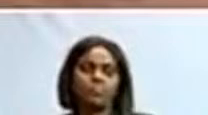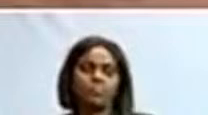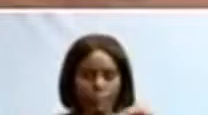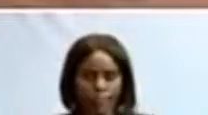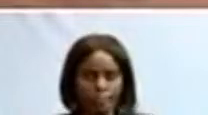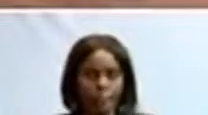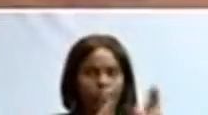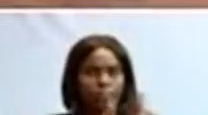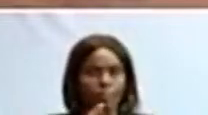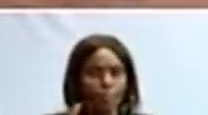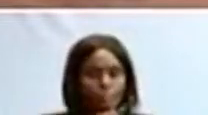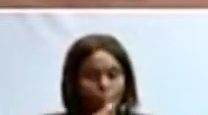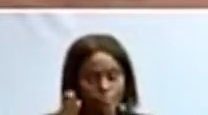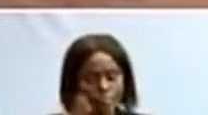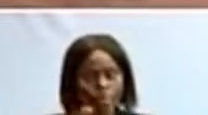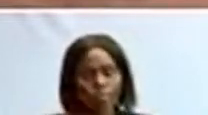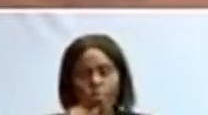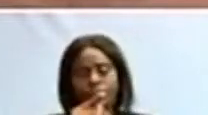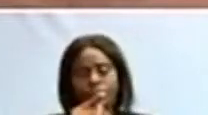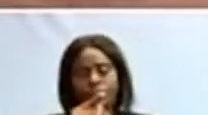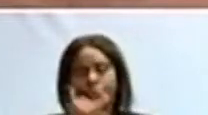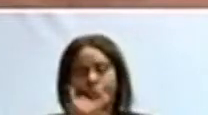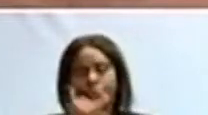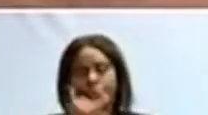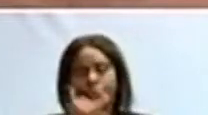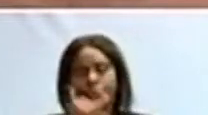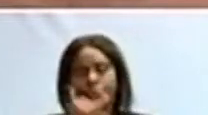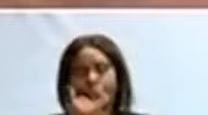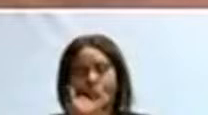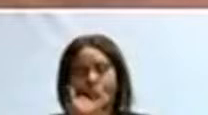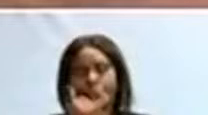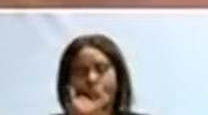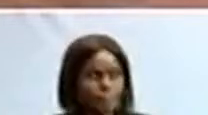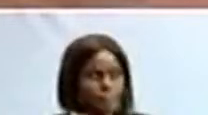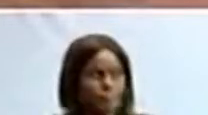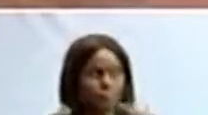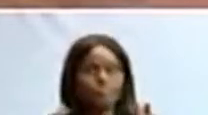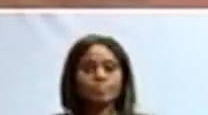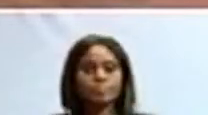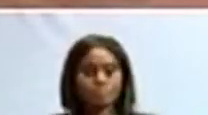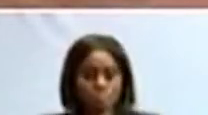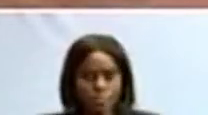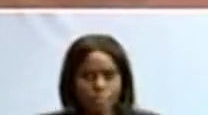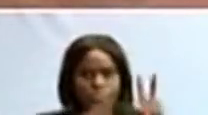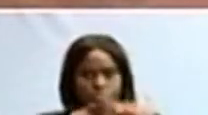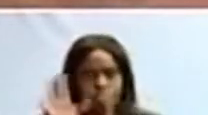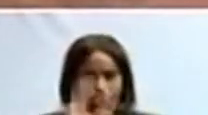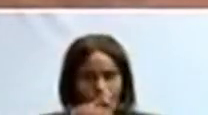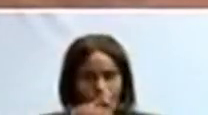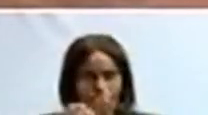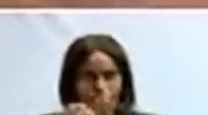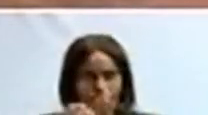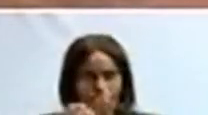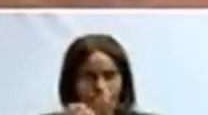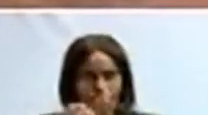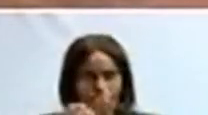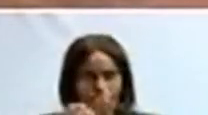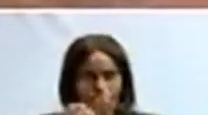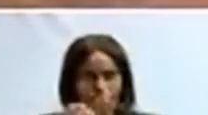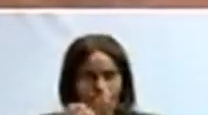Management response. Cause of query, Chair. Management acknowledges the observations made by the